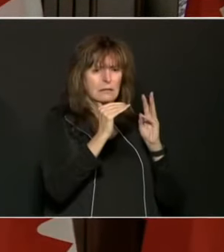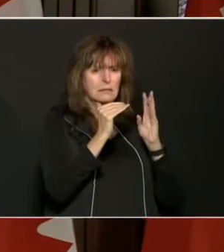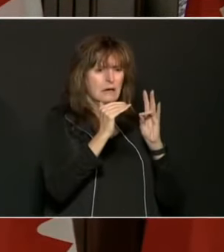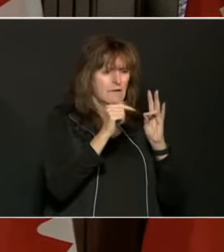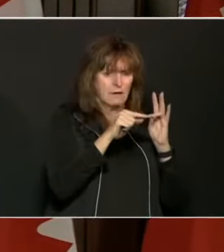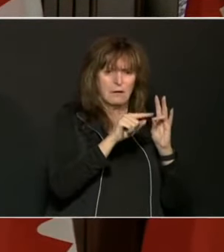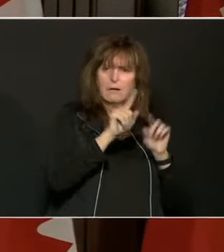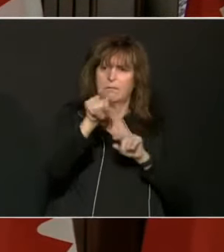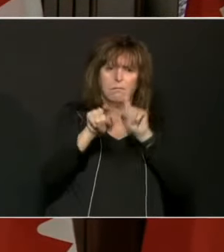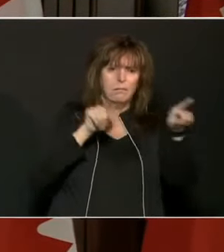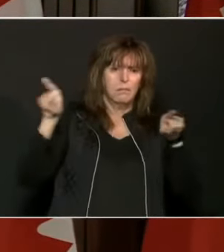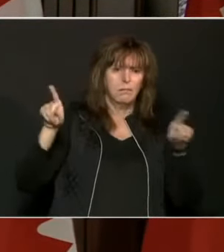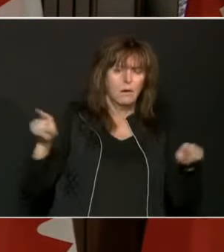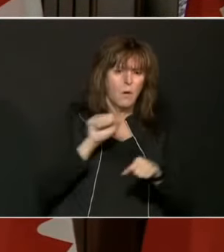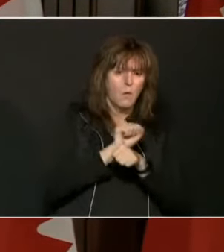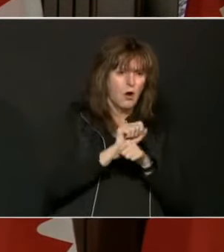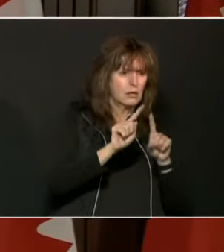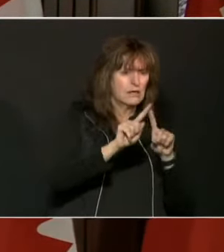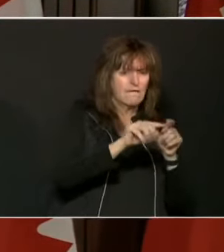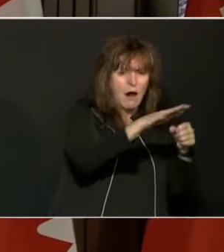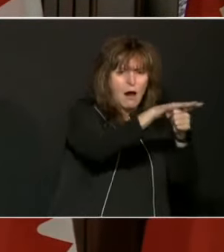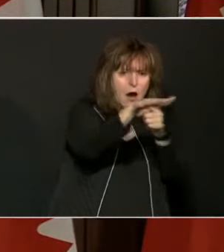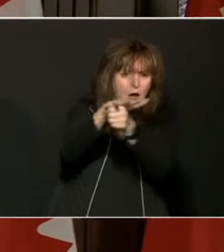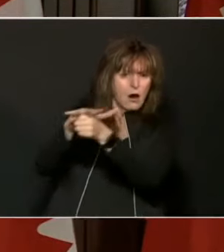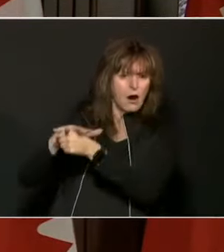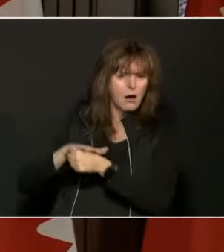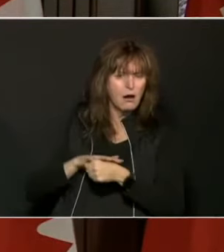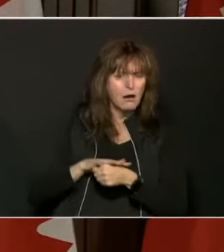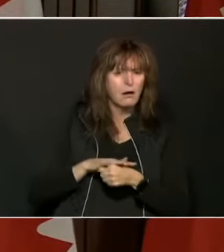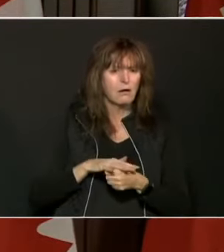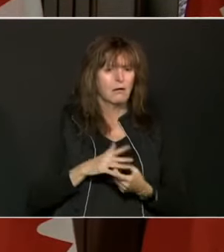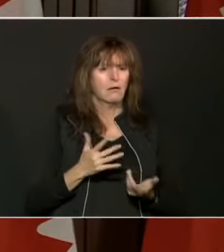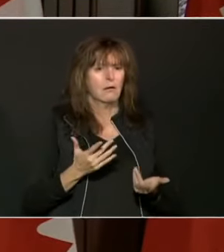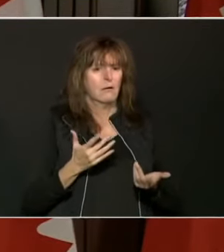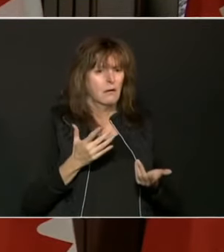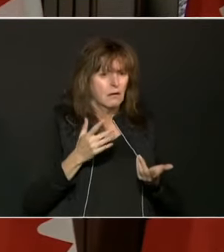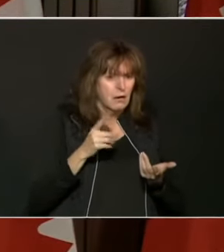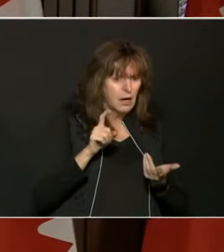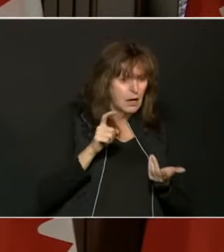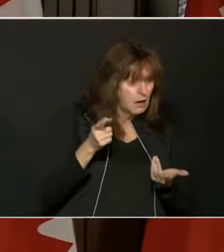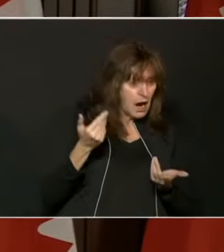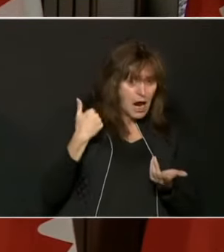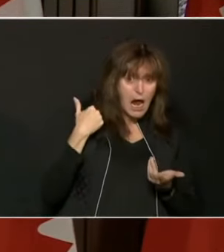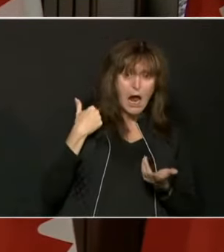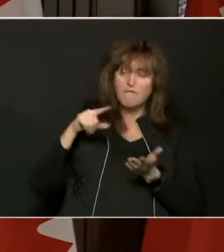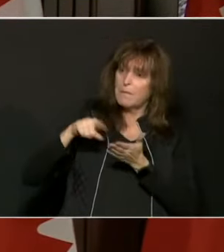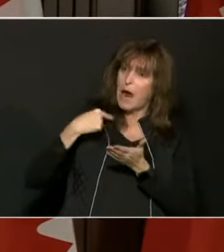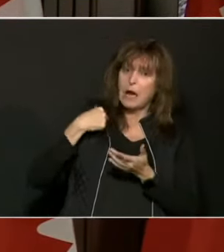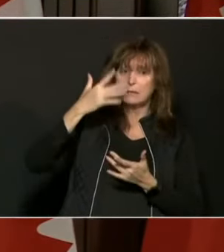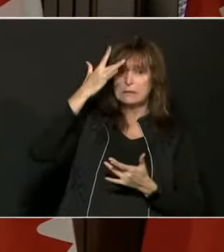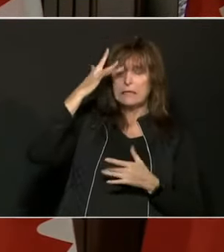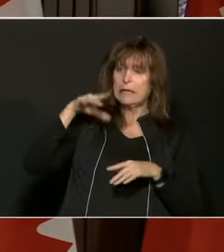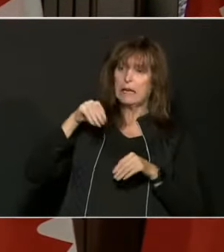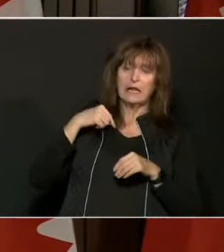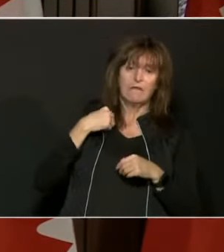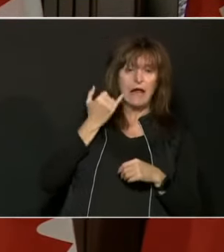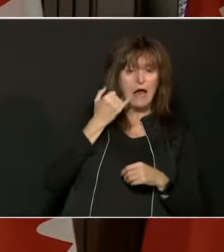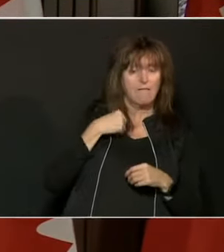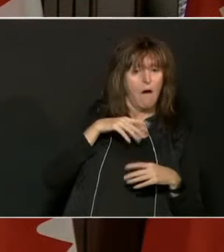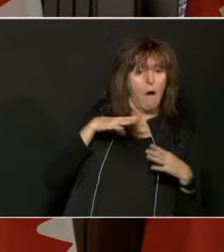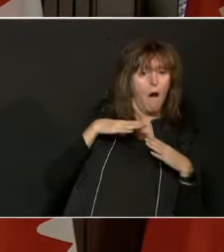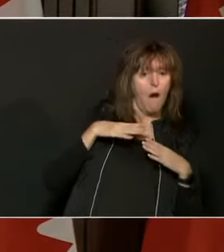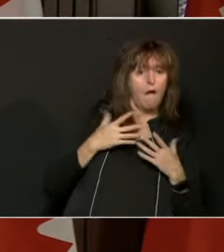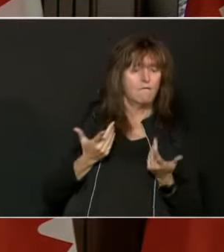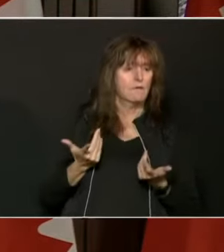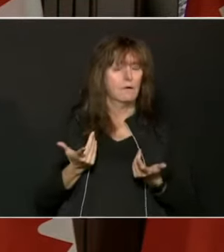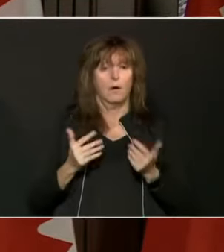be positions that do not have paid sick leave. They may not have ones that have any certainty, and so then if you're asking isolation,